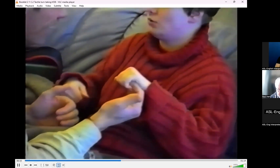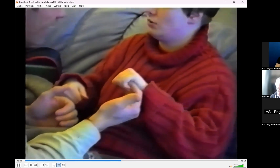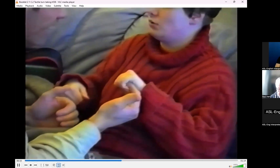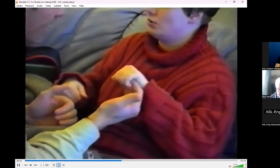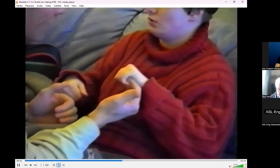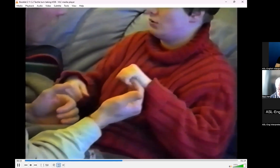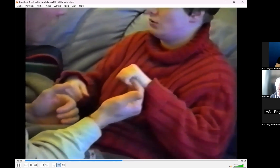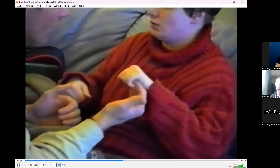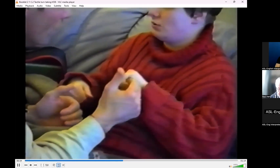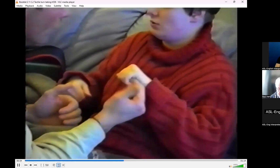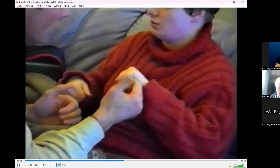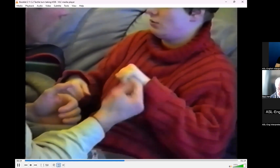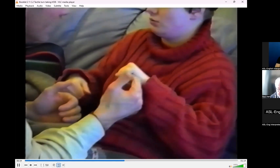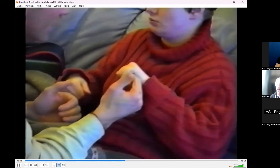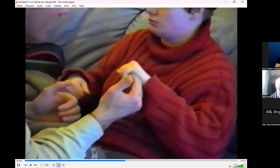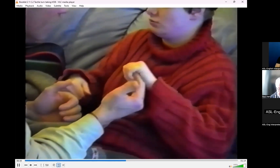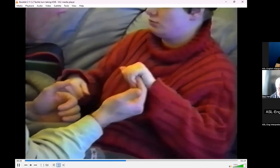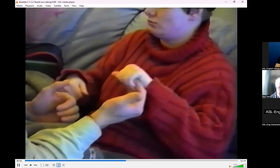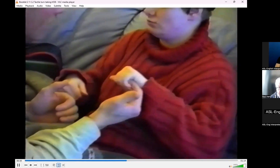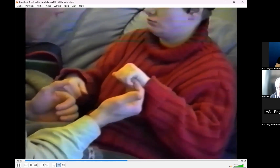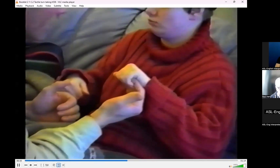Og den vei, ja. Å,